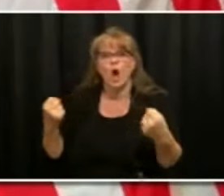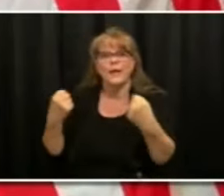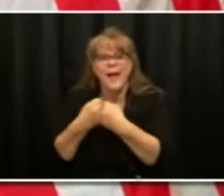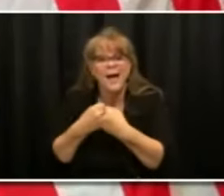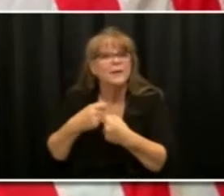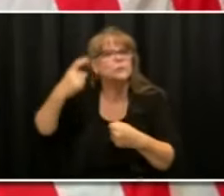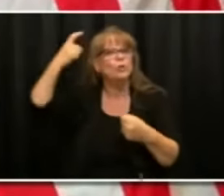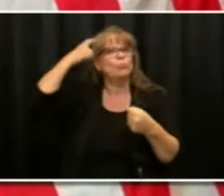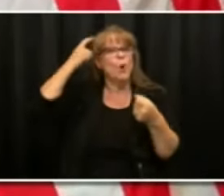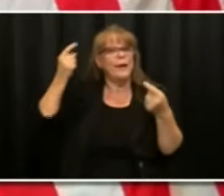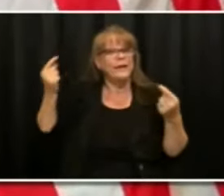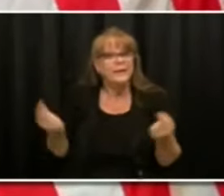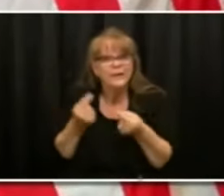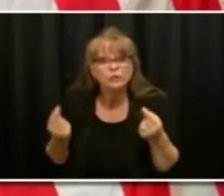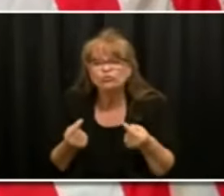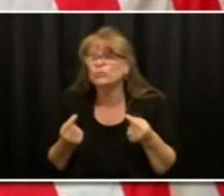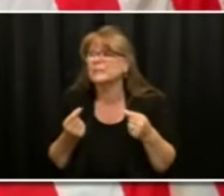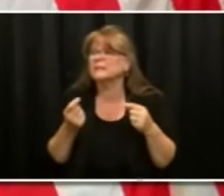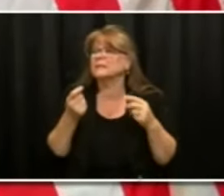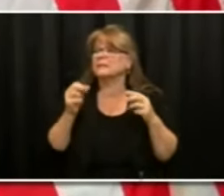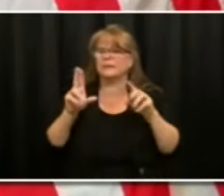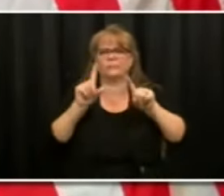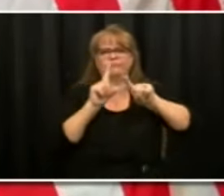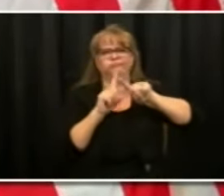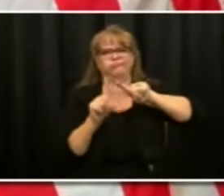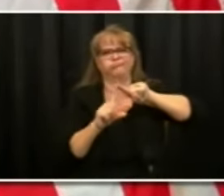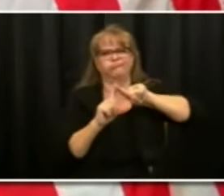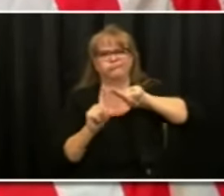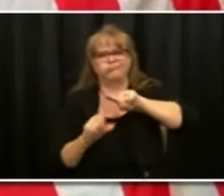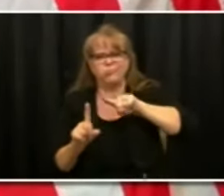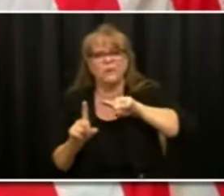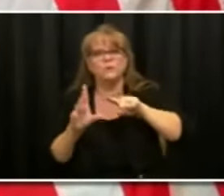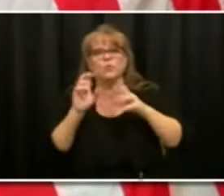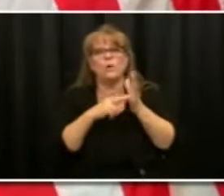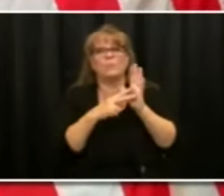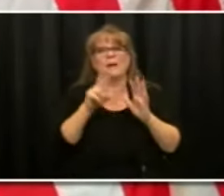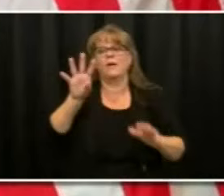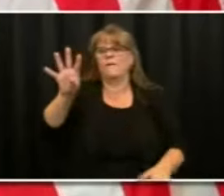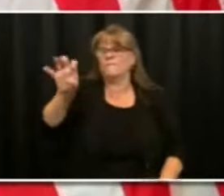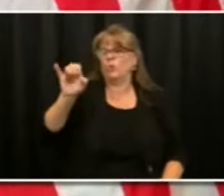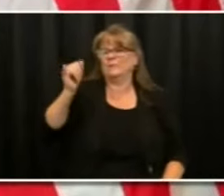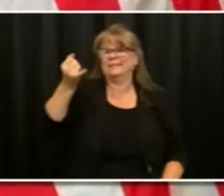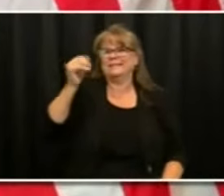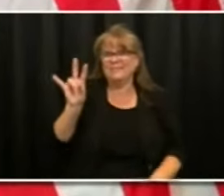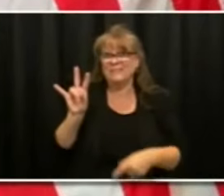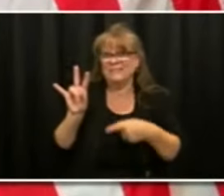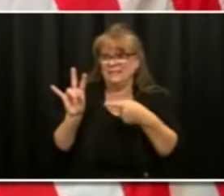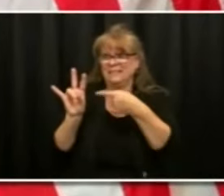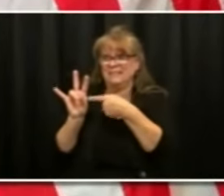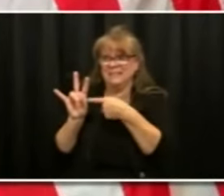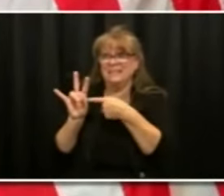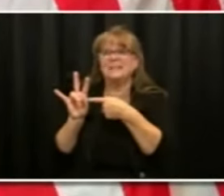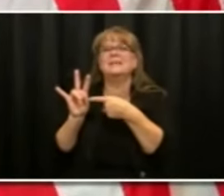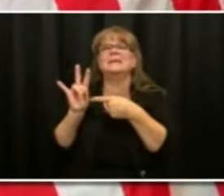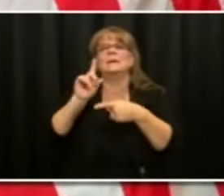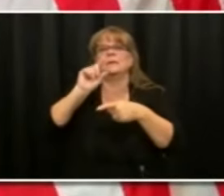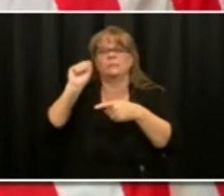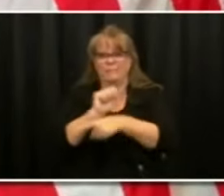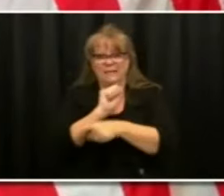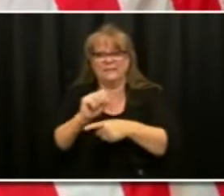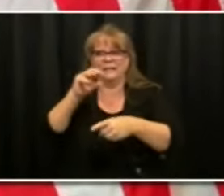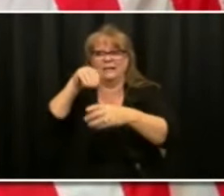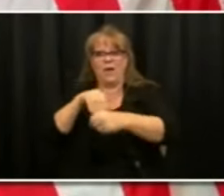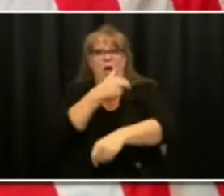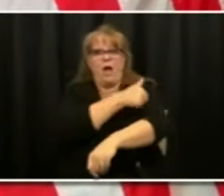things need to have capacity. So when you hear 417 beds are full of coronavirus patients and you think, oh, there's 1,800